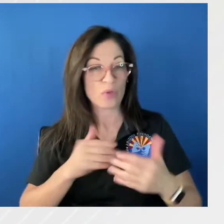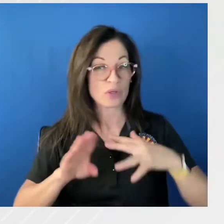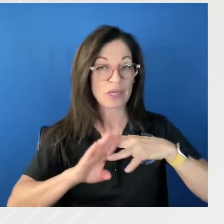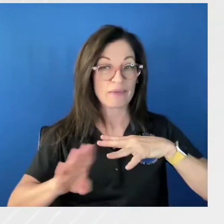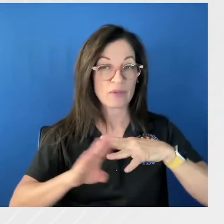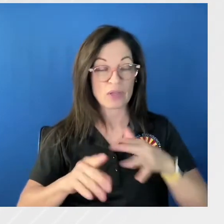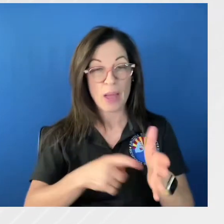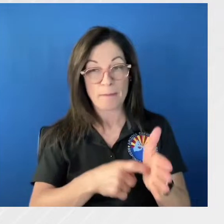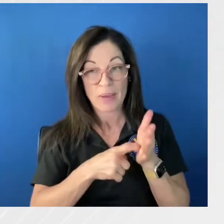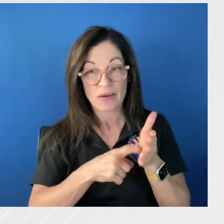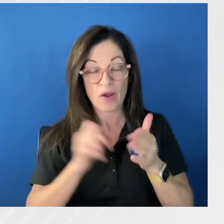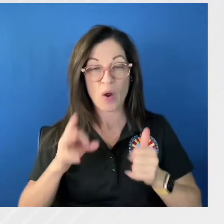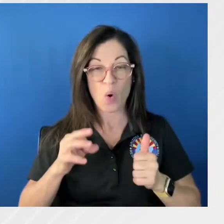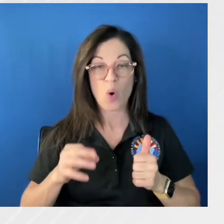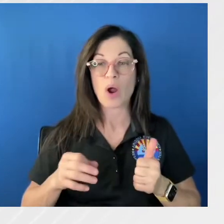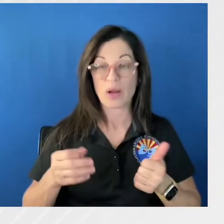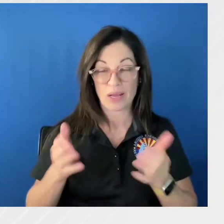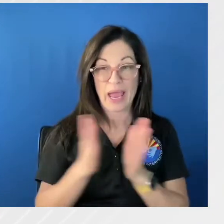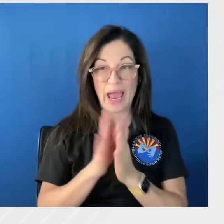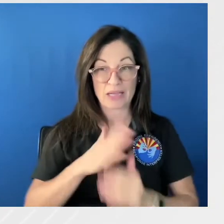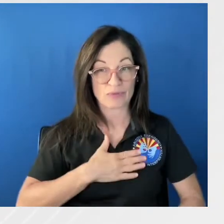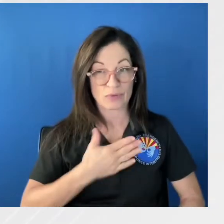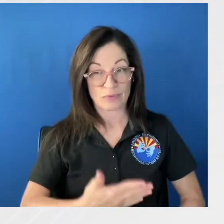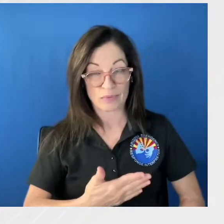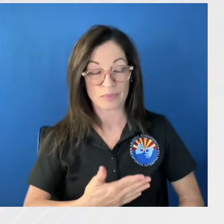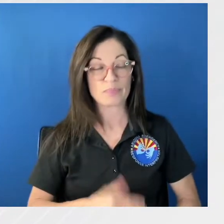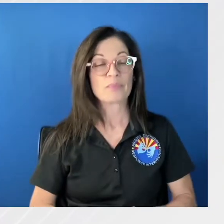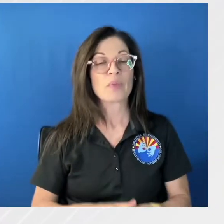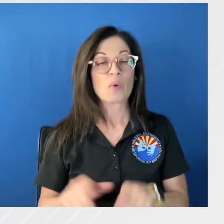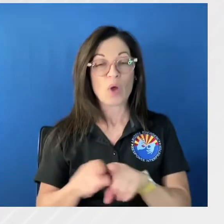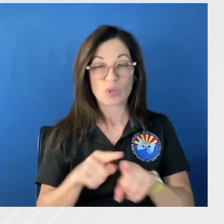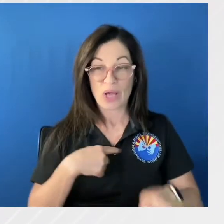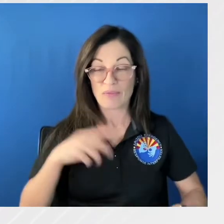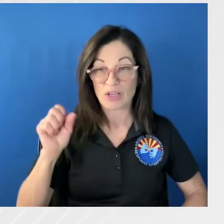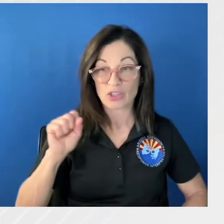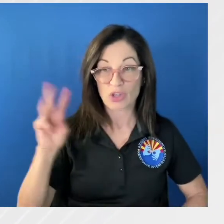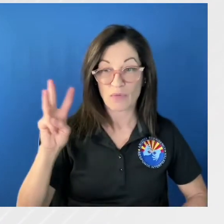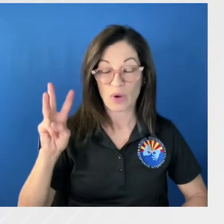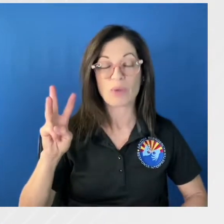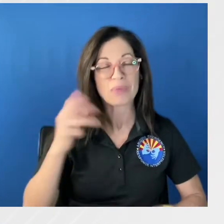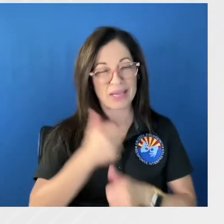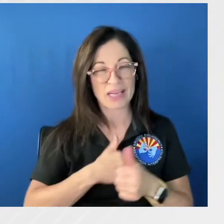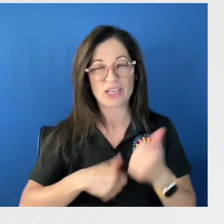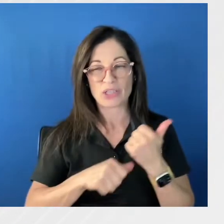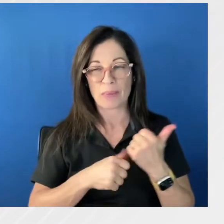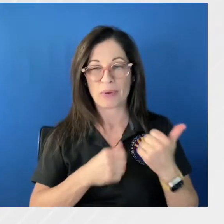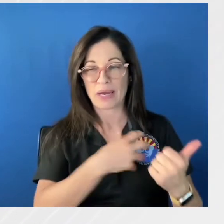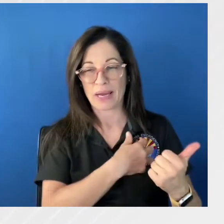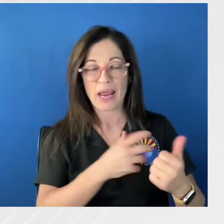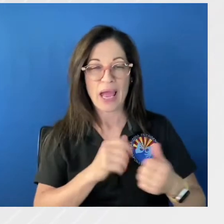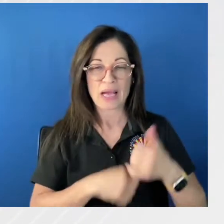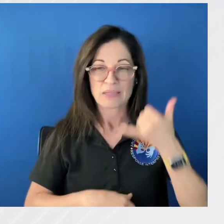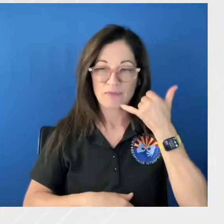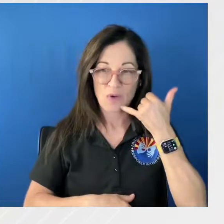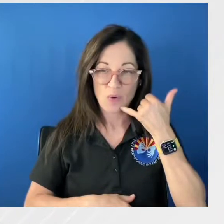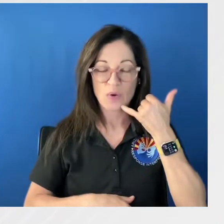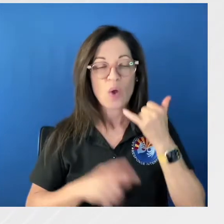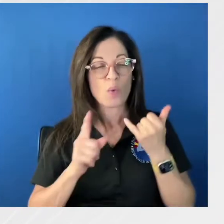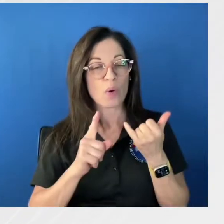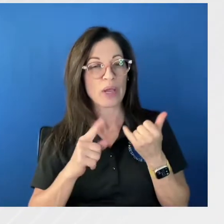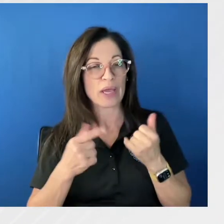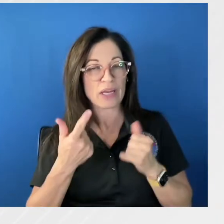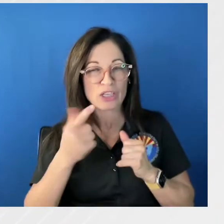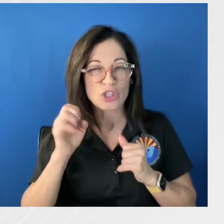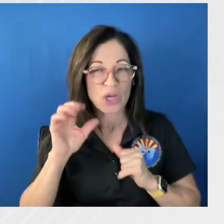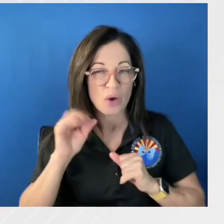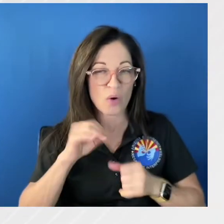up. And then we also have software, each one of them is equipped with a phone, where we can geolocate a home, basically say whether the